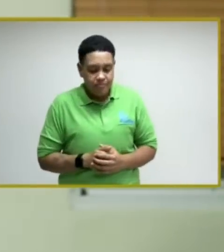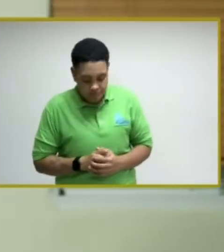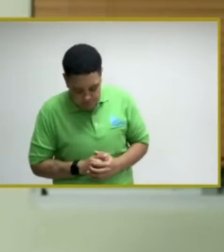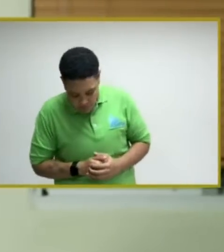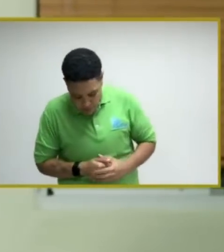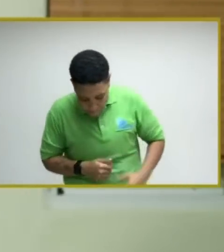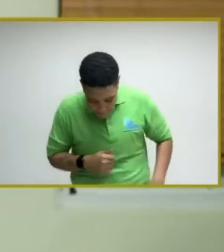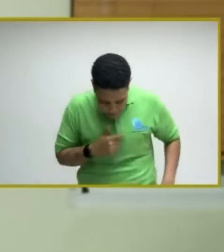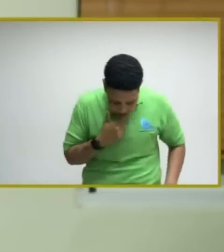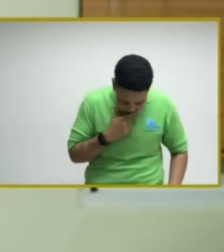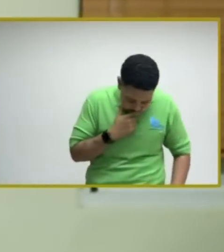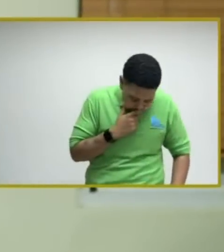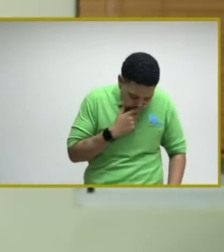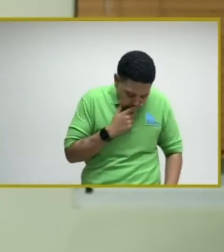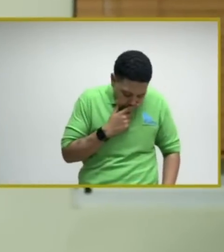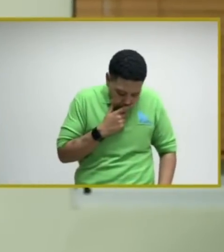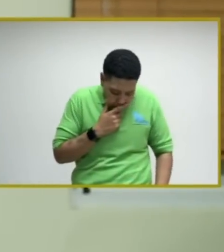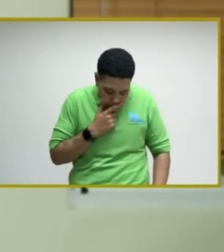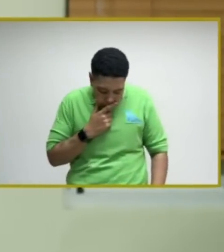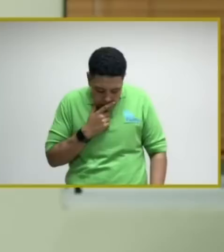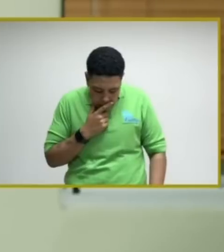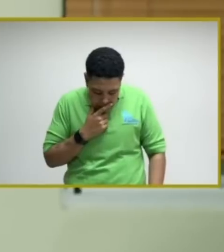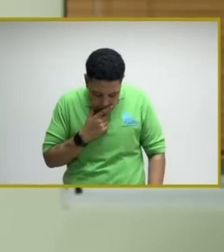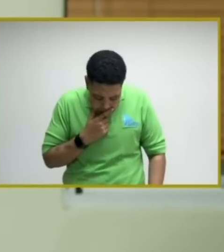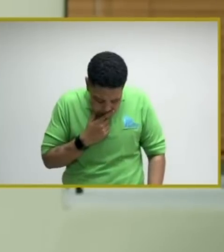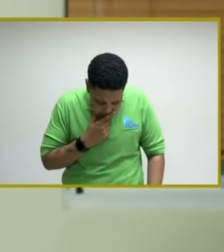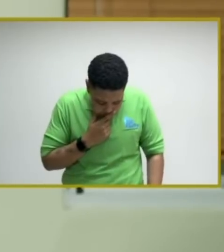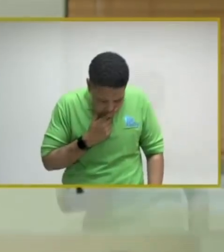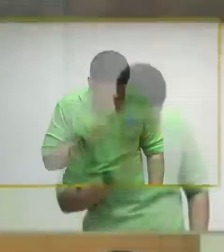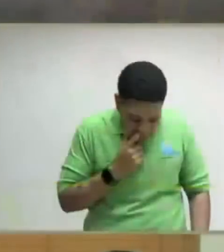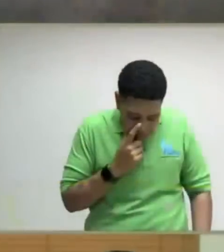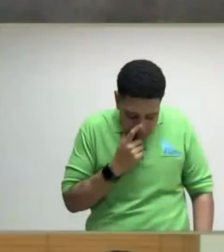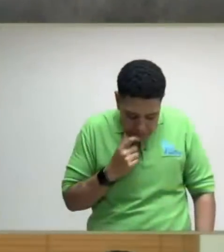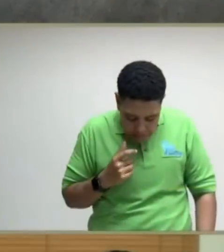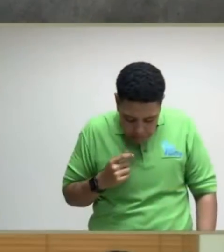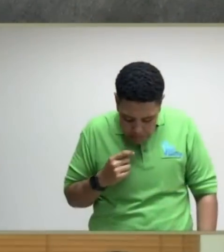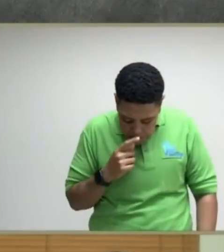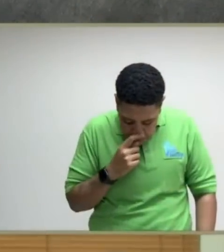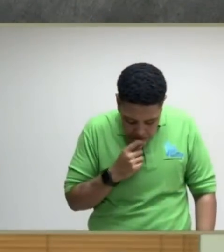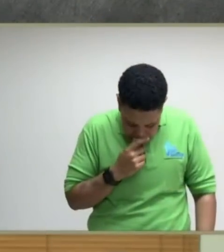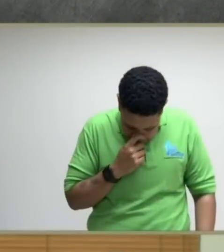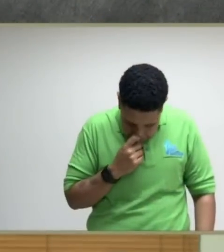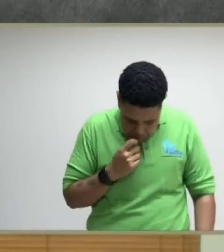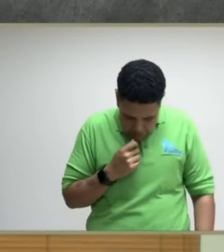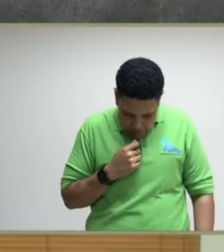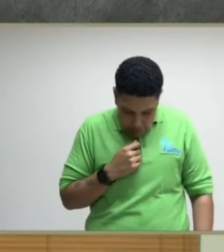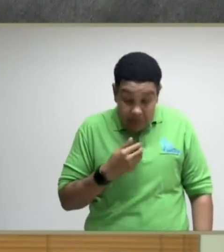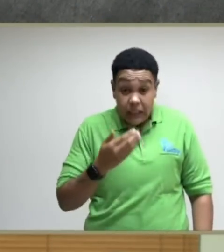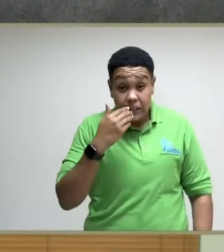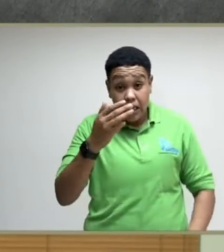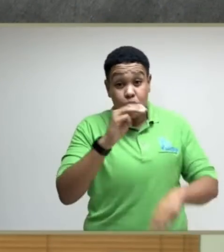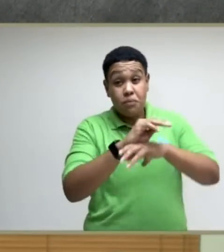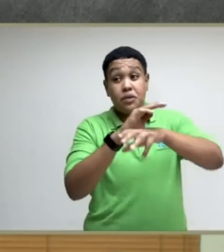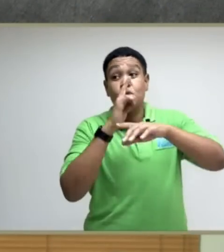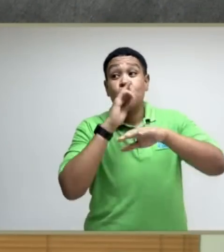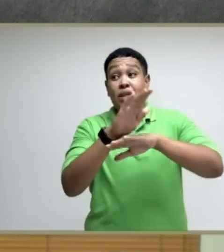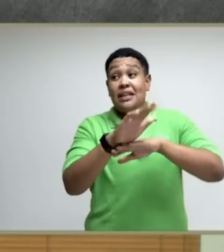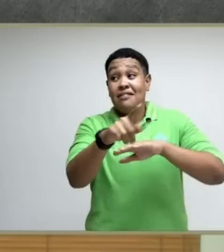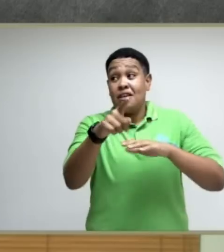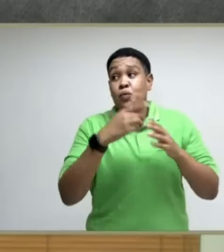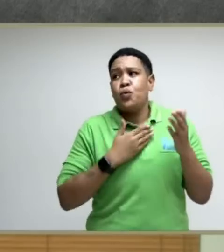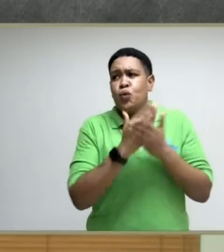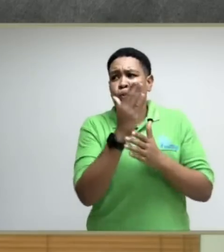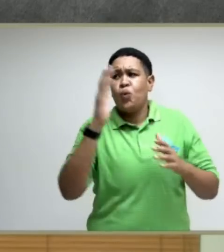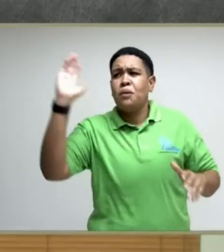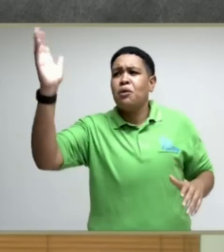Minister. Good evening to everyone. We're going to go through the presentation, and During this